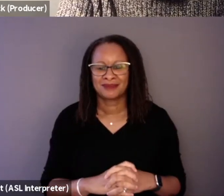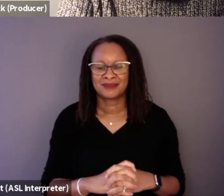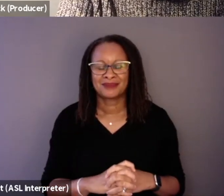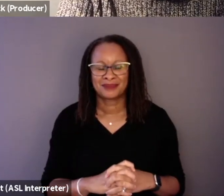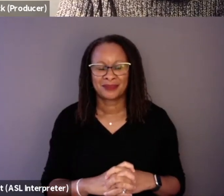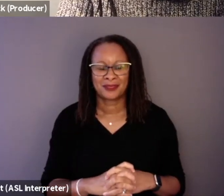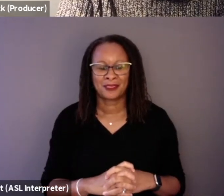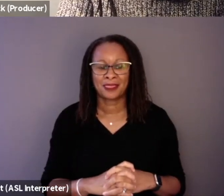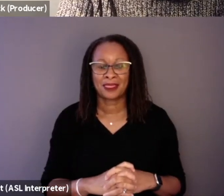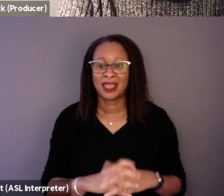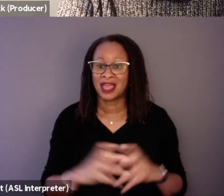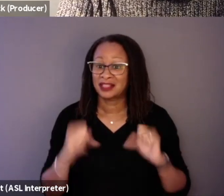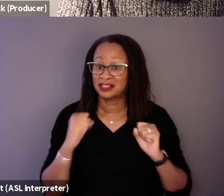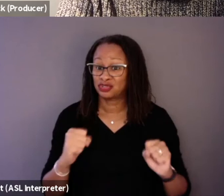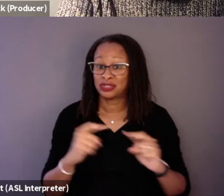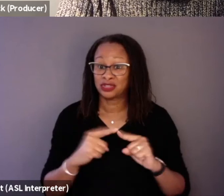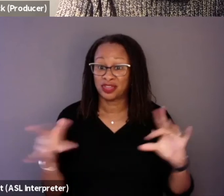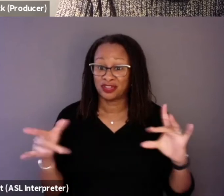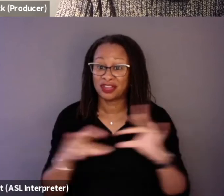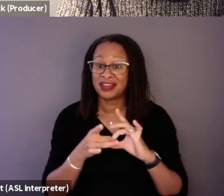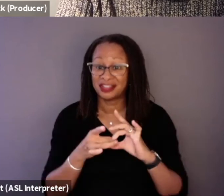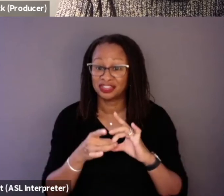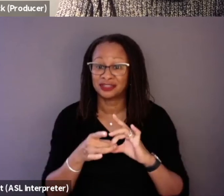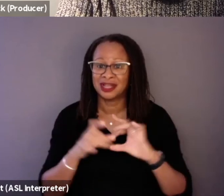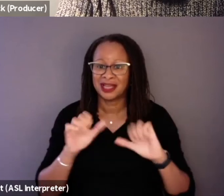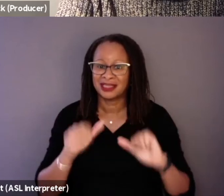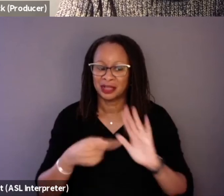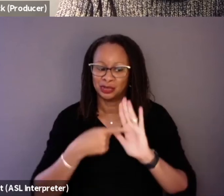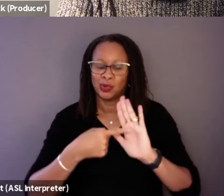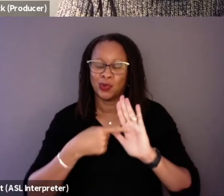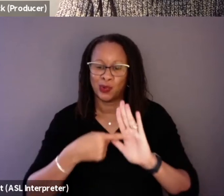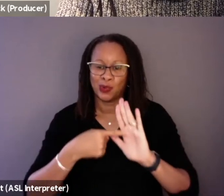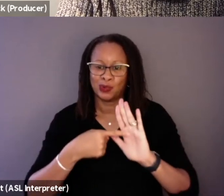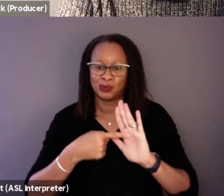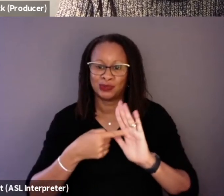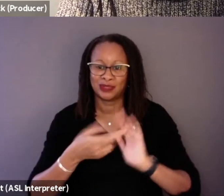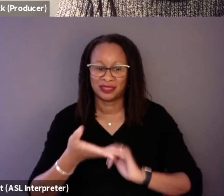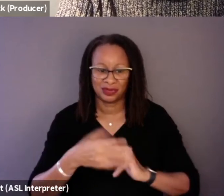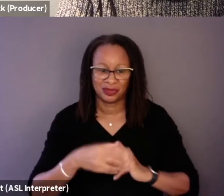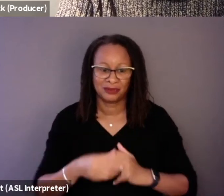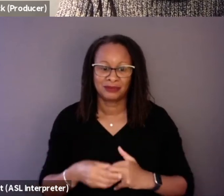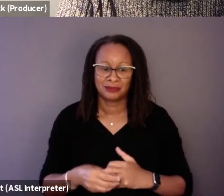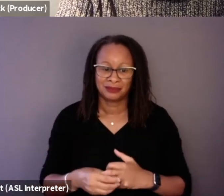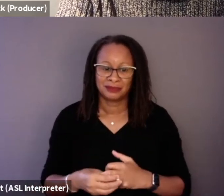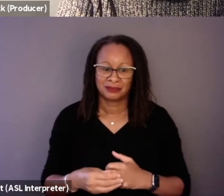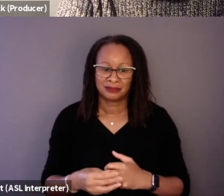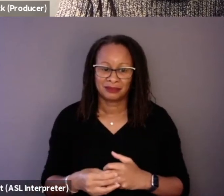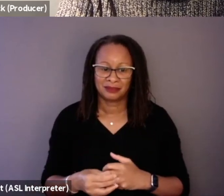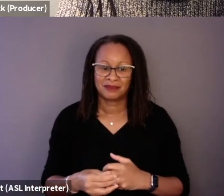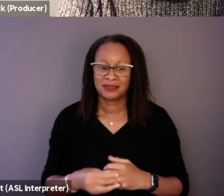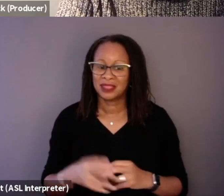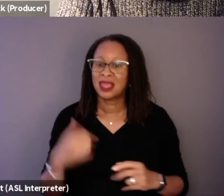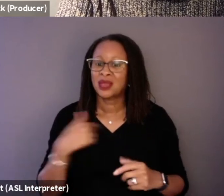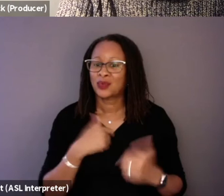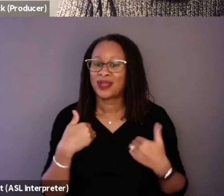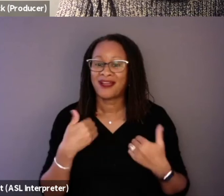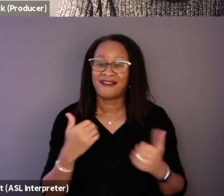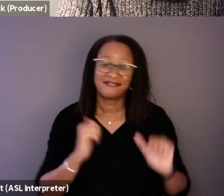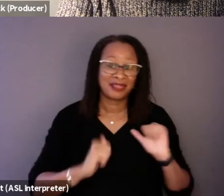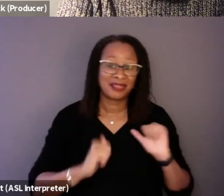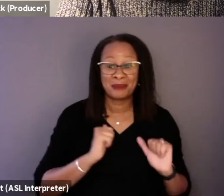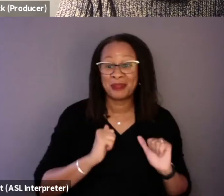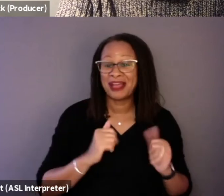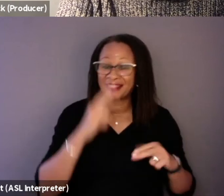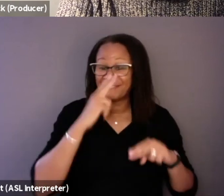there's a strength to their bond which comes through there. We have all the playfulness at the beginning, but